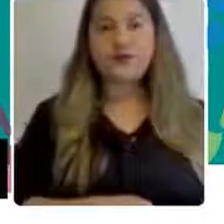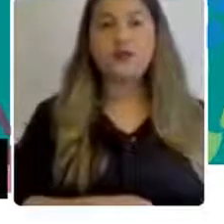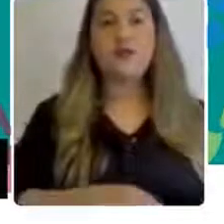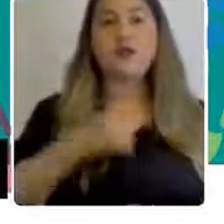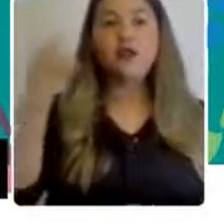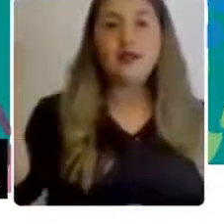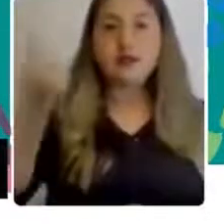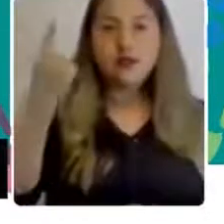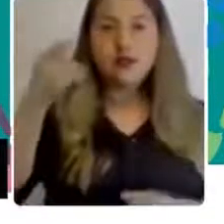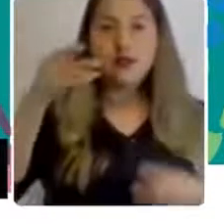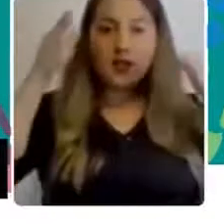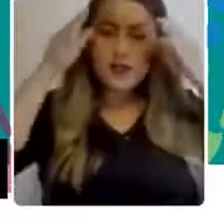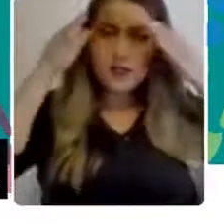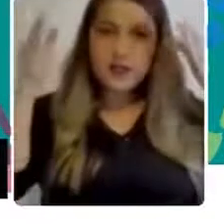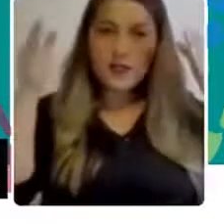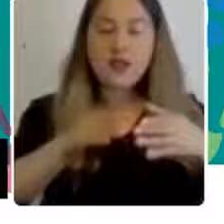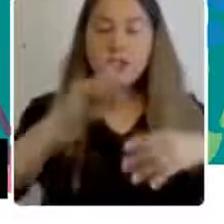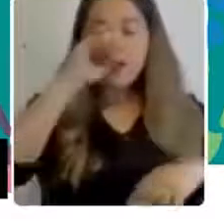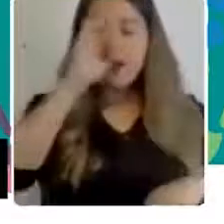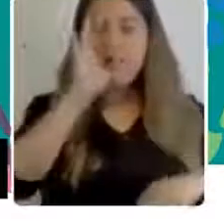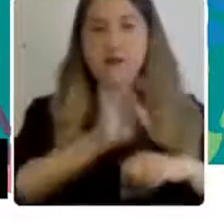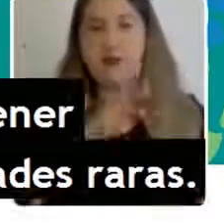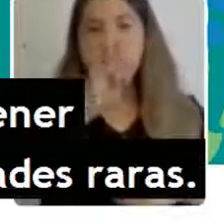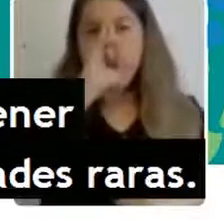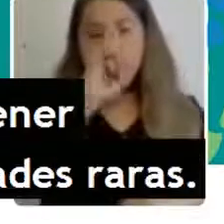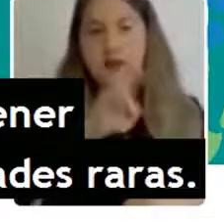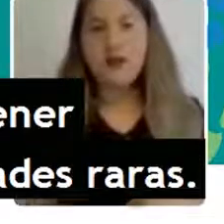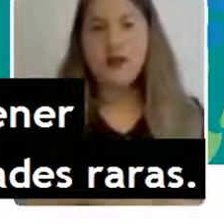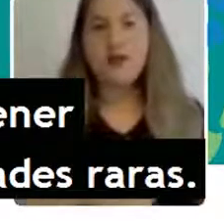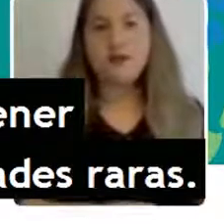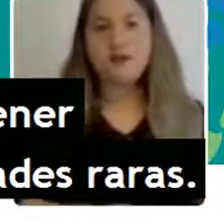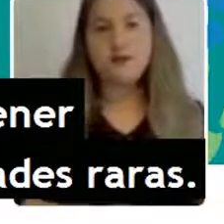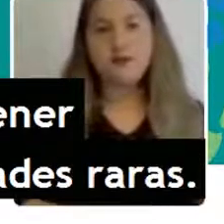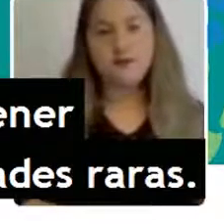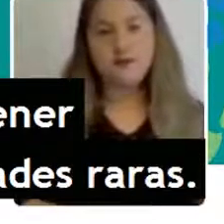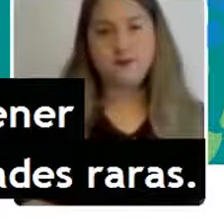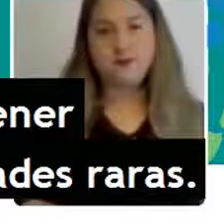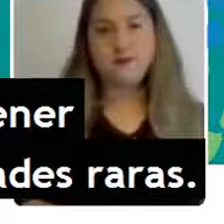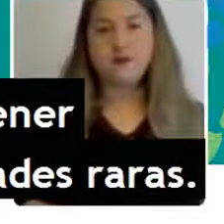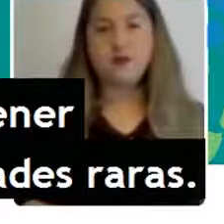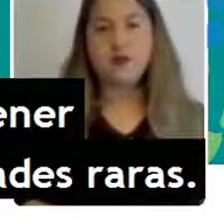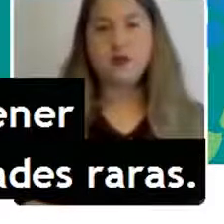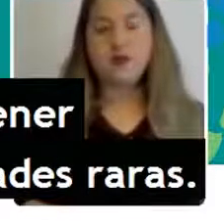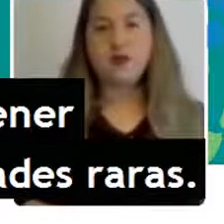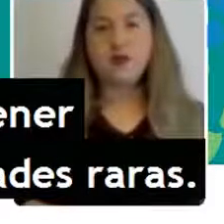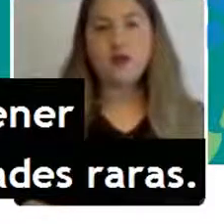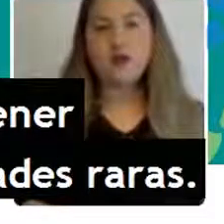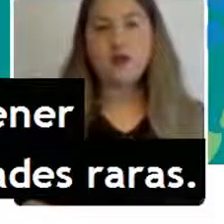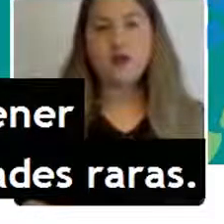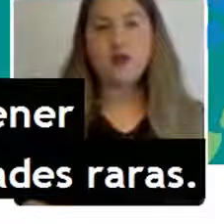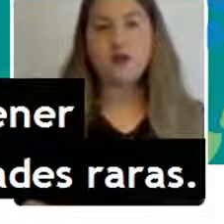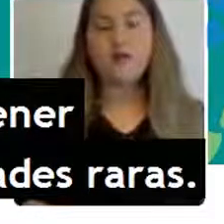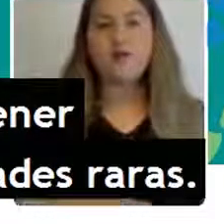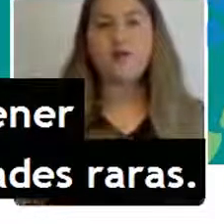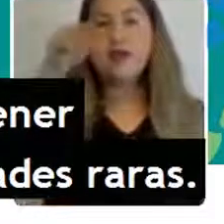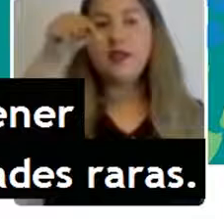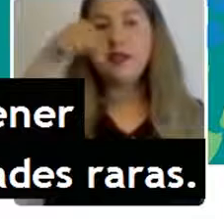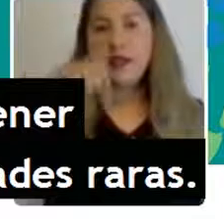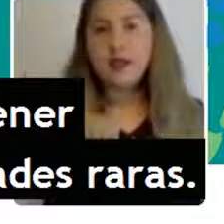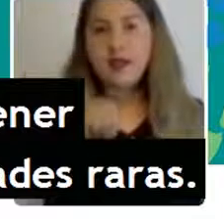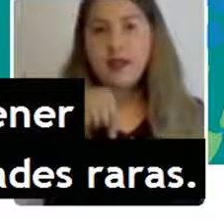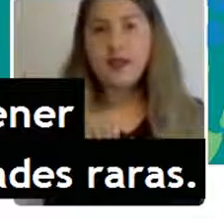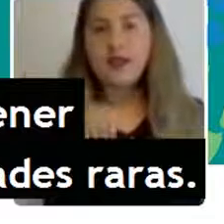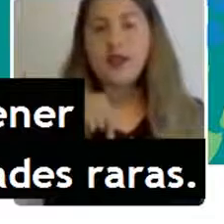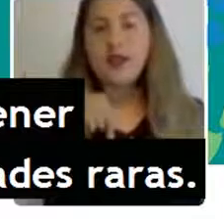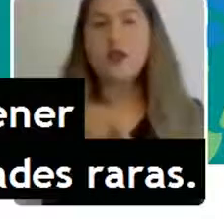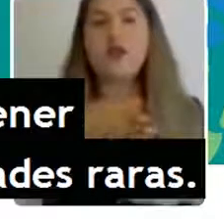196 centers of expertise throughout the country. This was the first country, Italy was the